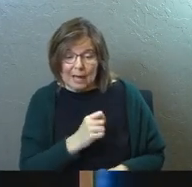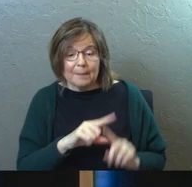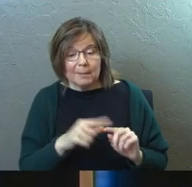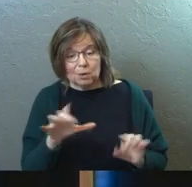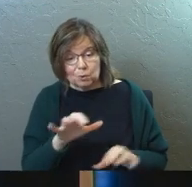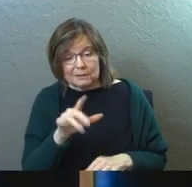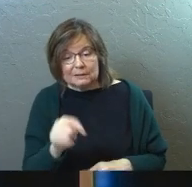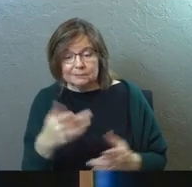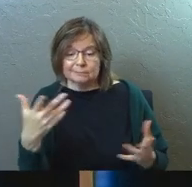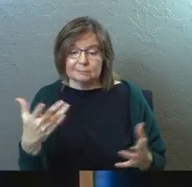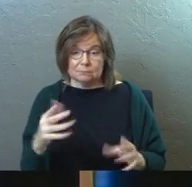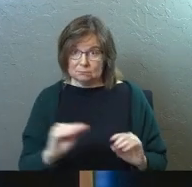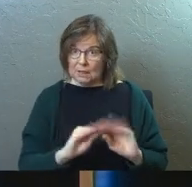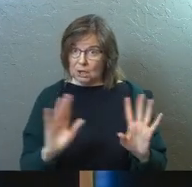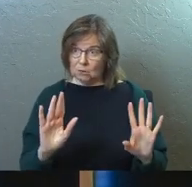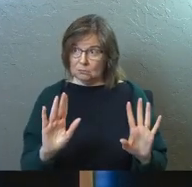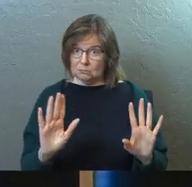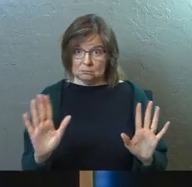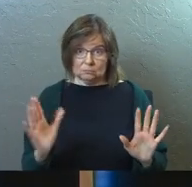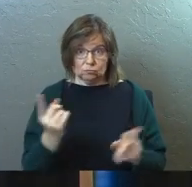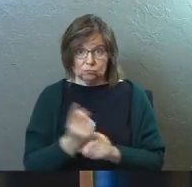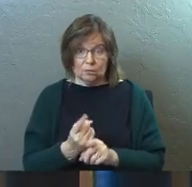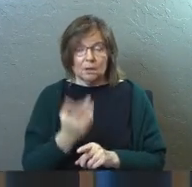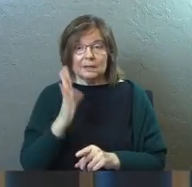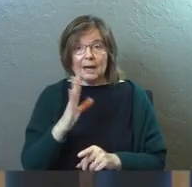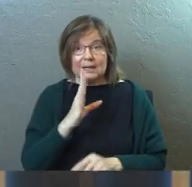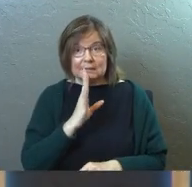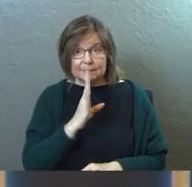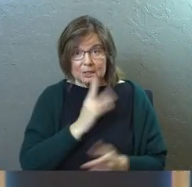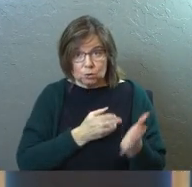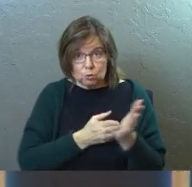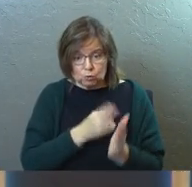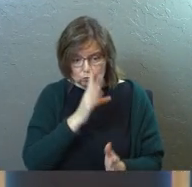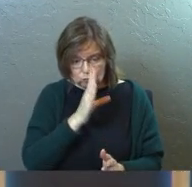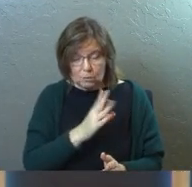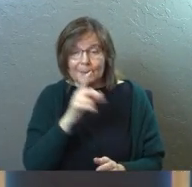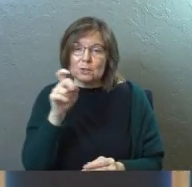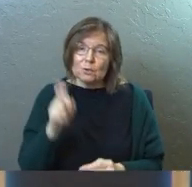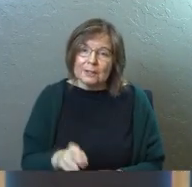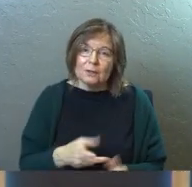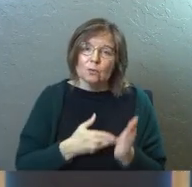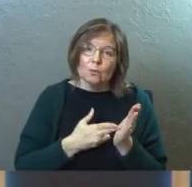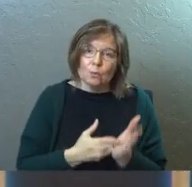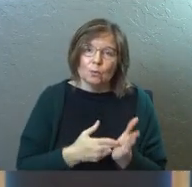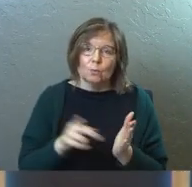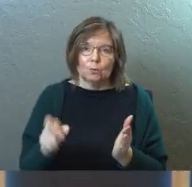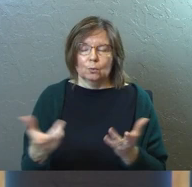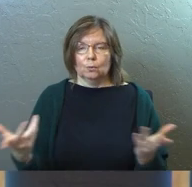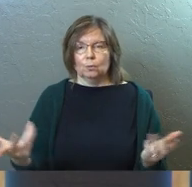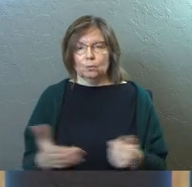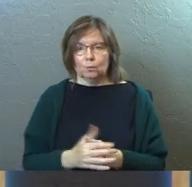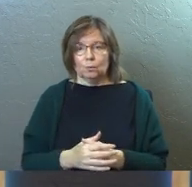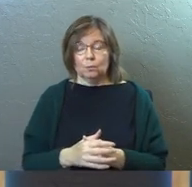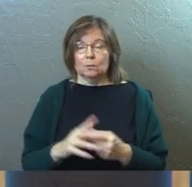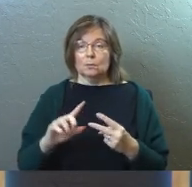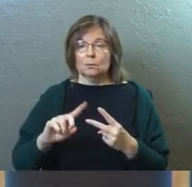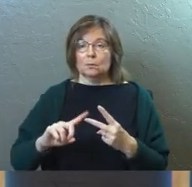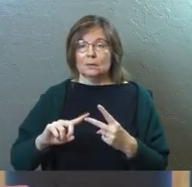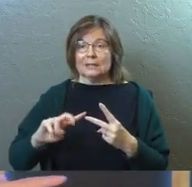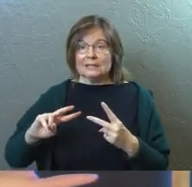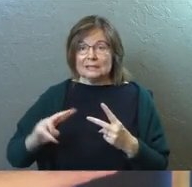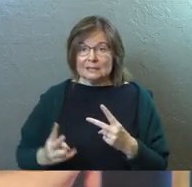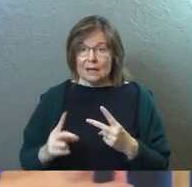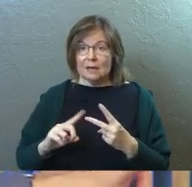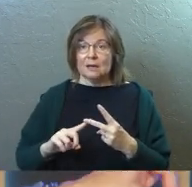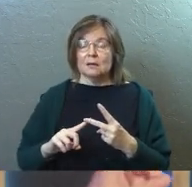but you did the thing. Are we clear? Right? So God speaks the truth because you need the truth. The second thing God